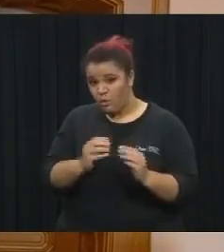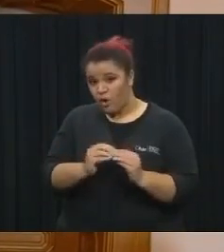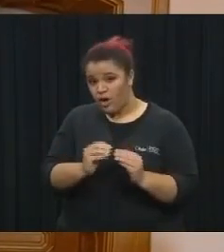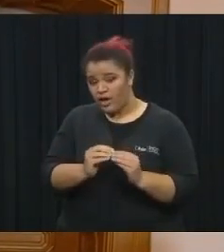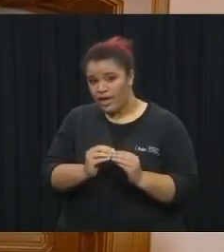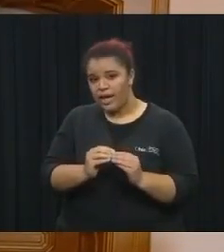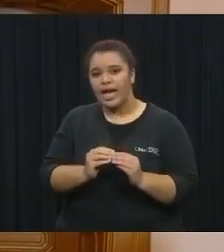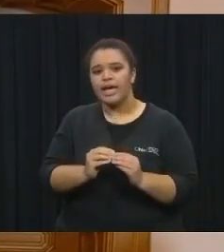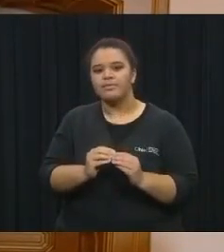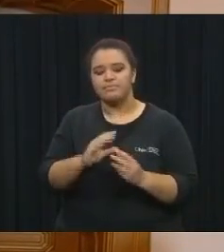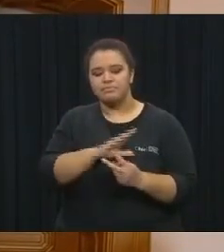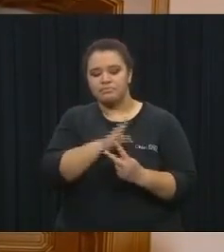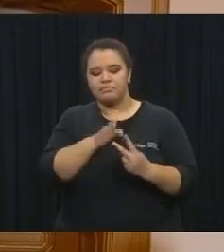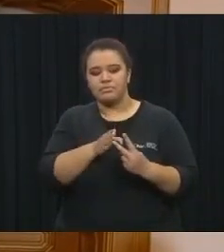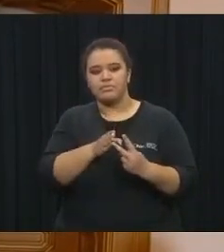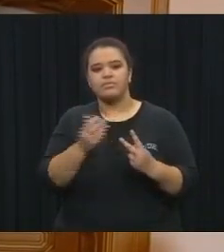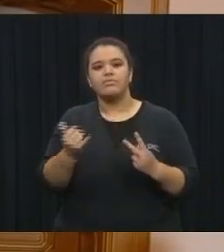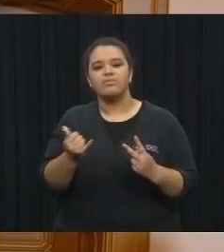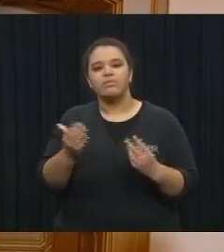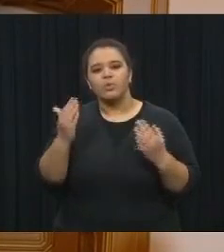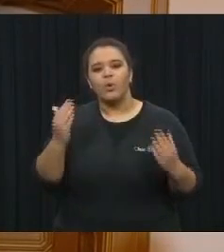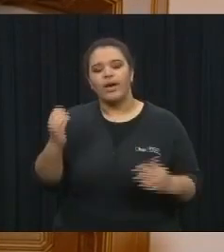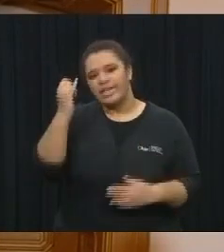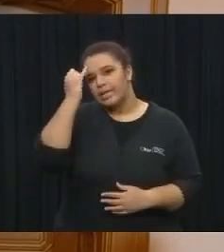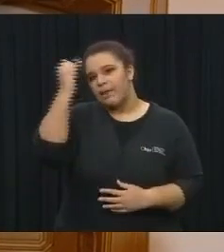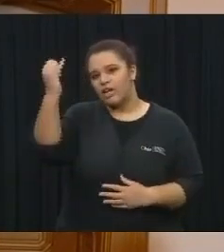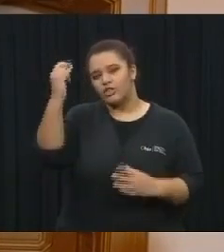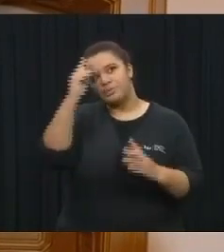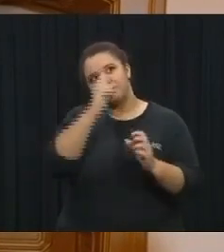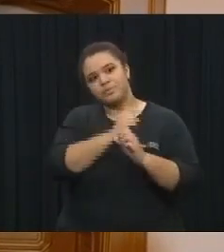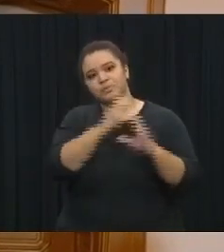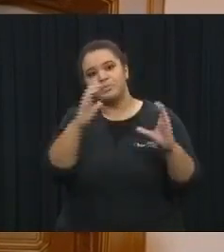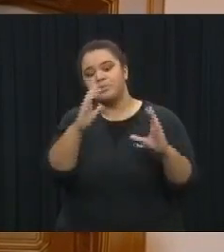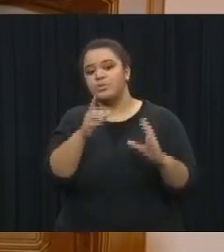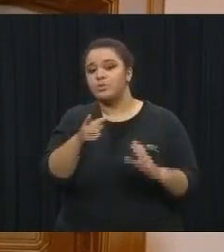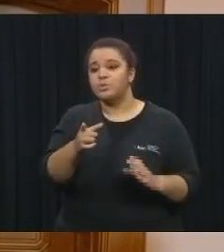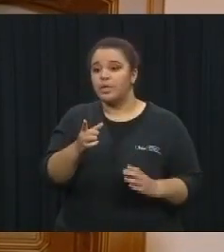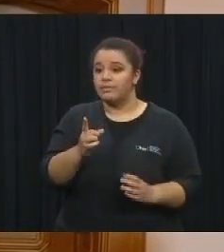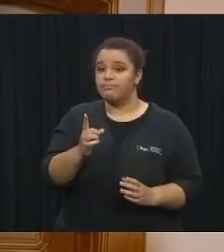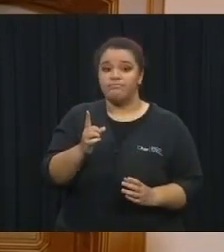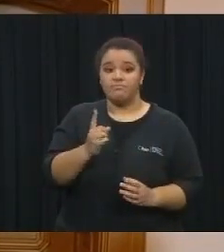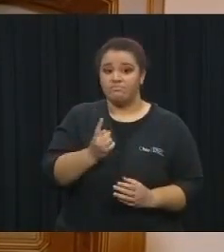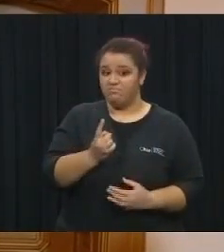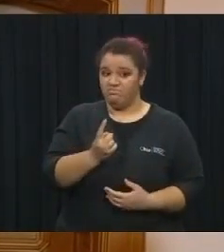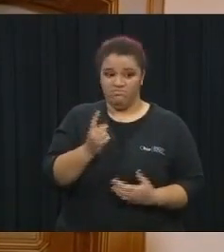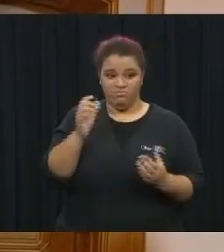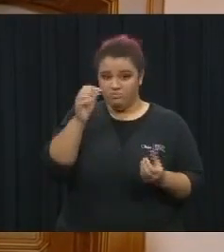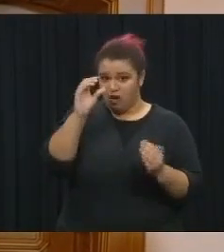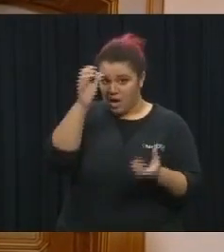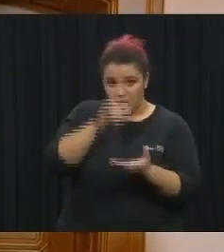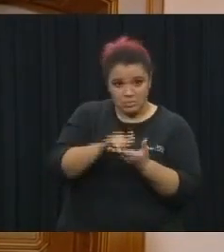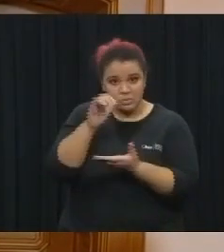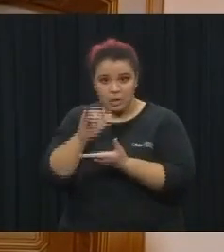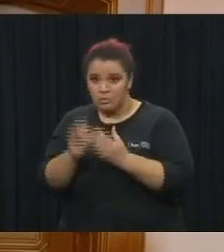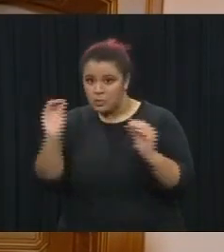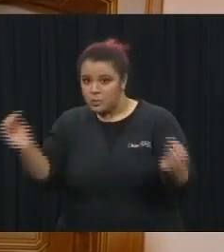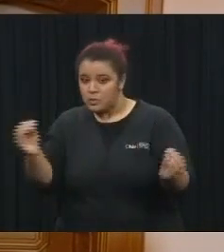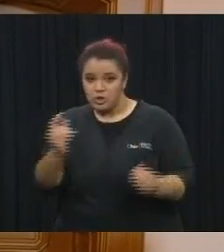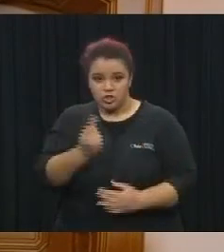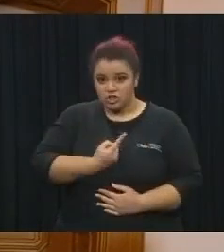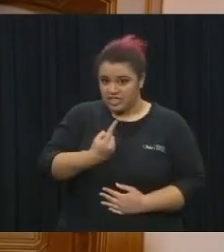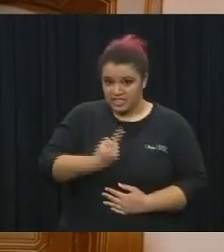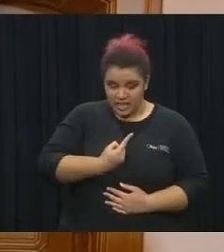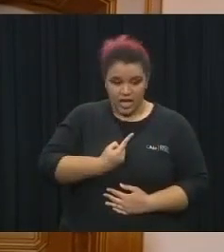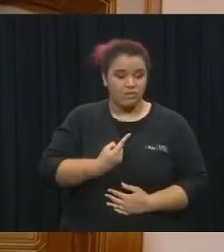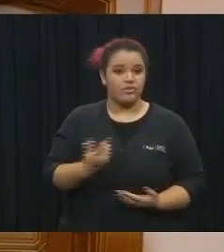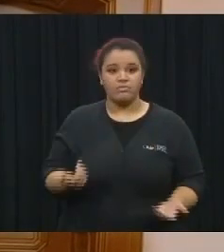that you're a single parent with kids at home who may have an elderly parent to care for. You're an essential worker. You do all the right things.